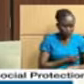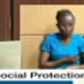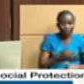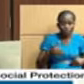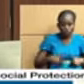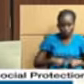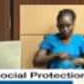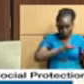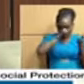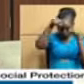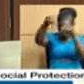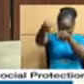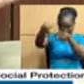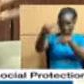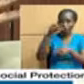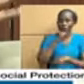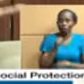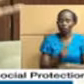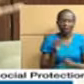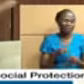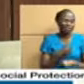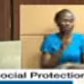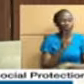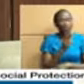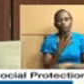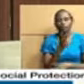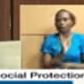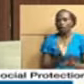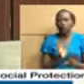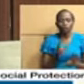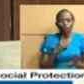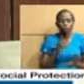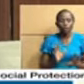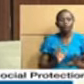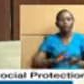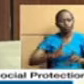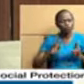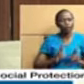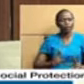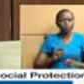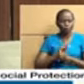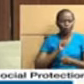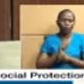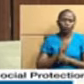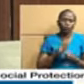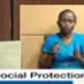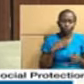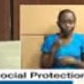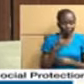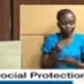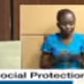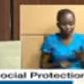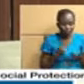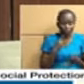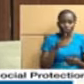the other age, they can no longer look at 25,000 anymore. They will be as resilient. But what we see in the YLP, what we see in